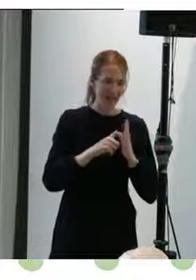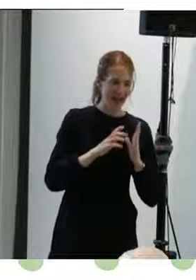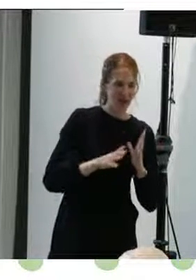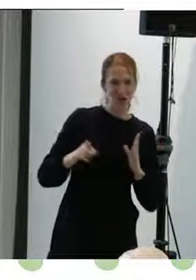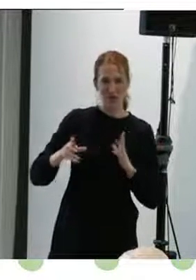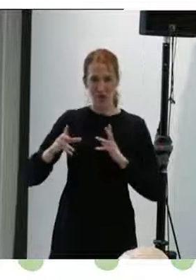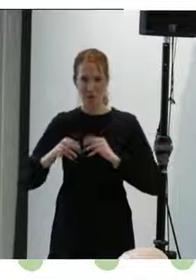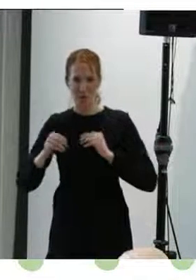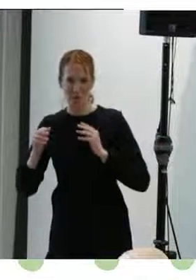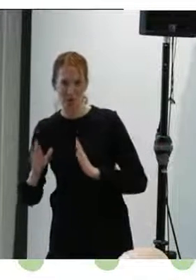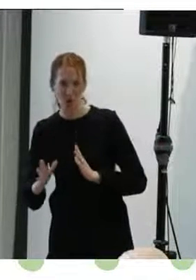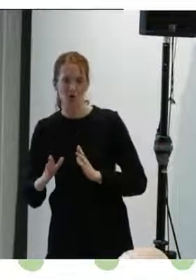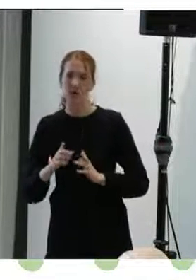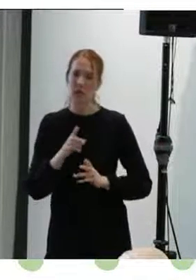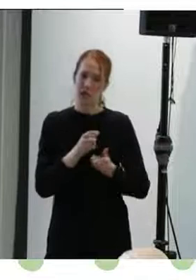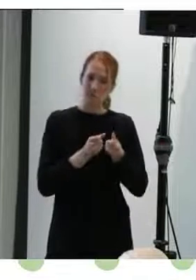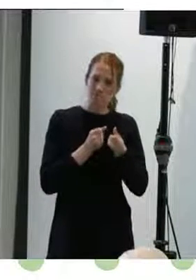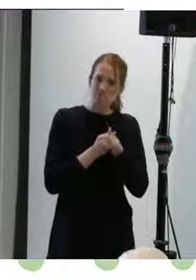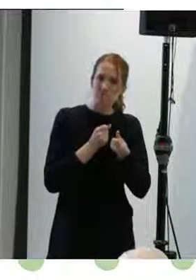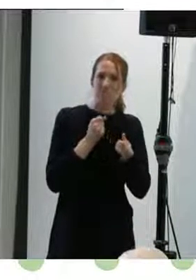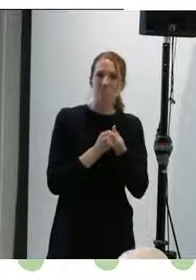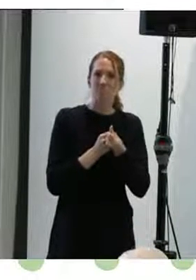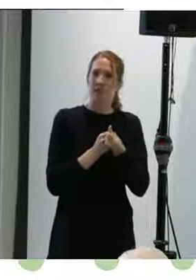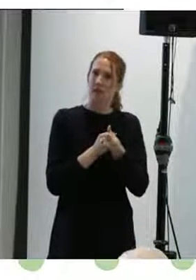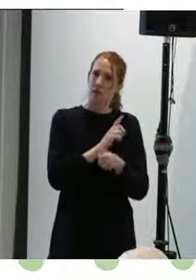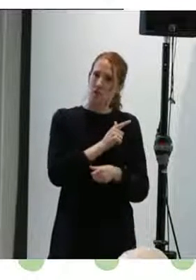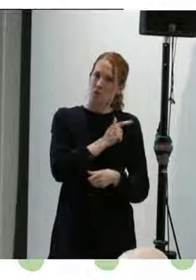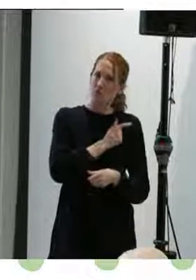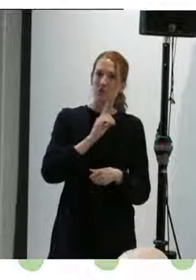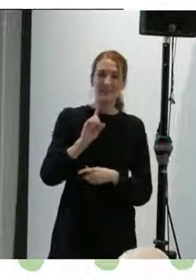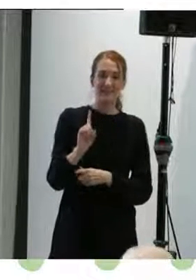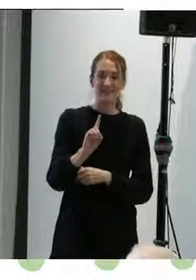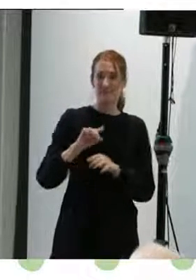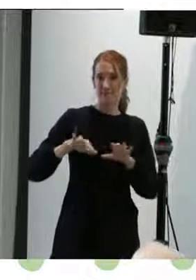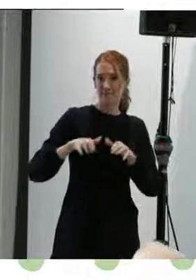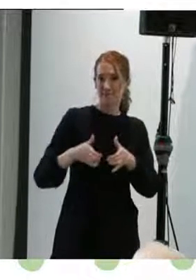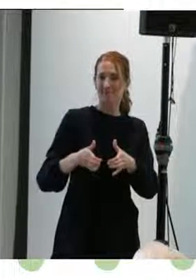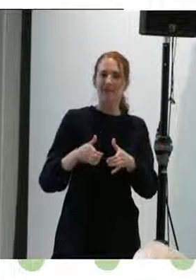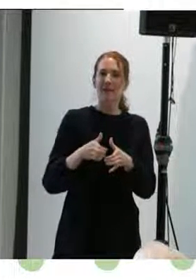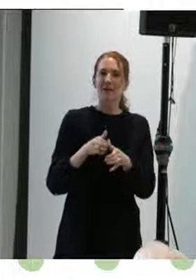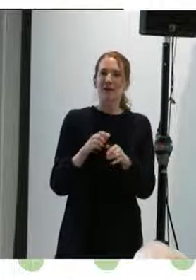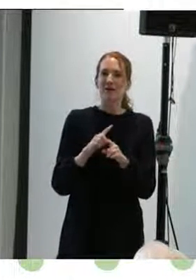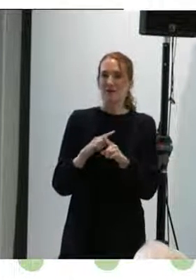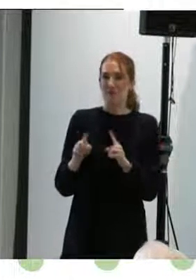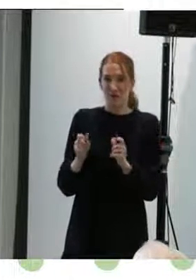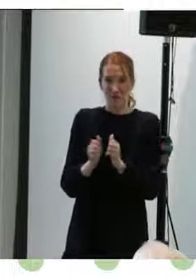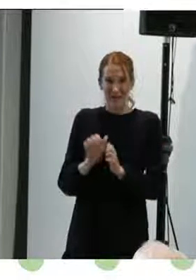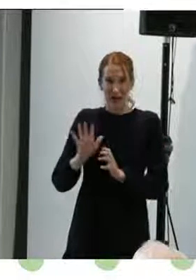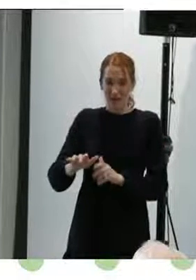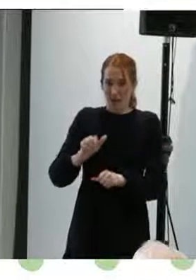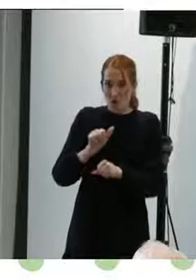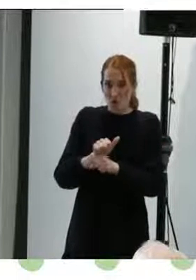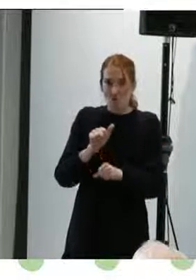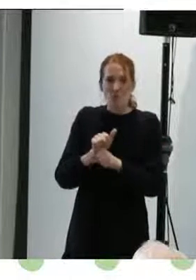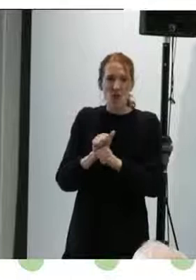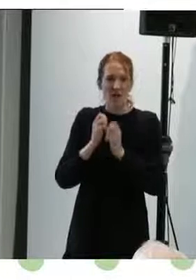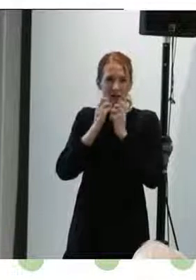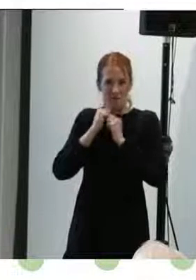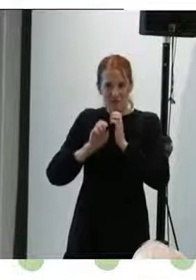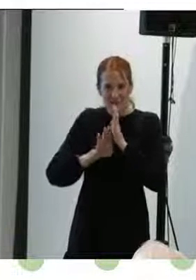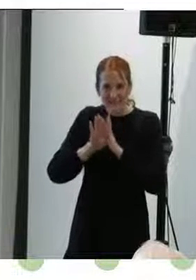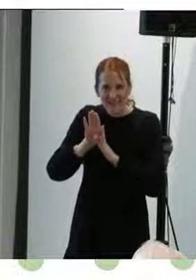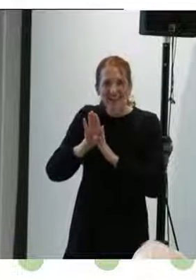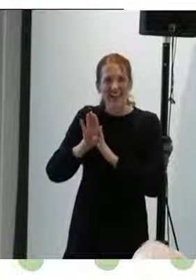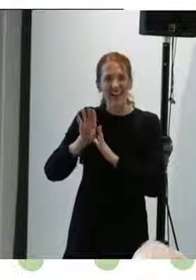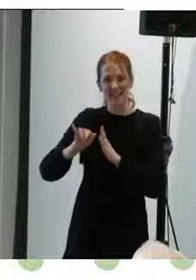and loyalty to the Democratic Party. But without these values generated through work, we see a weakening